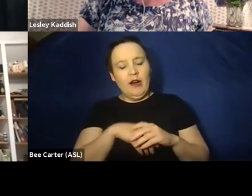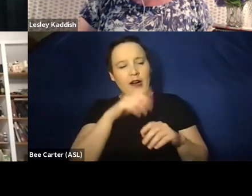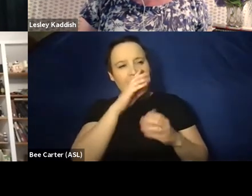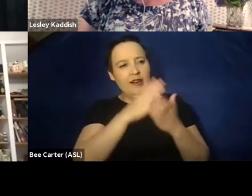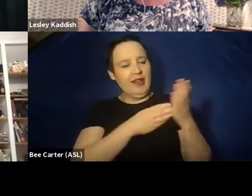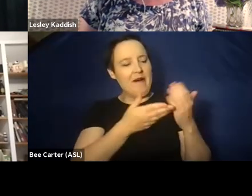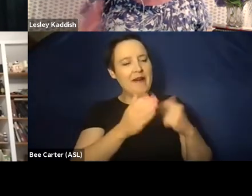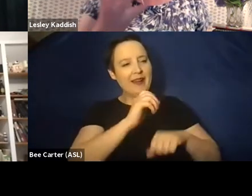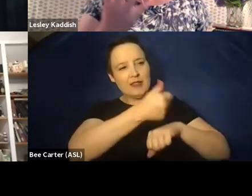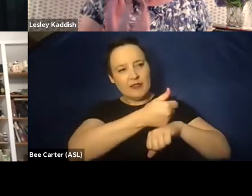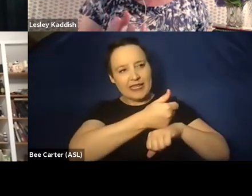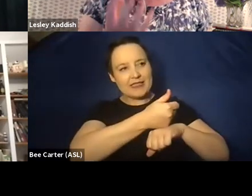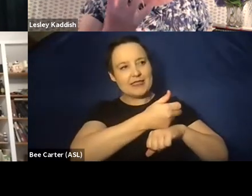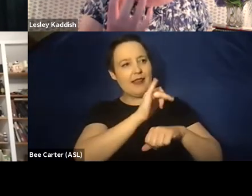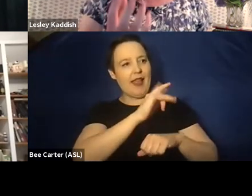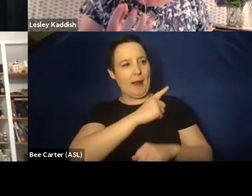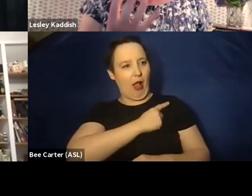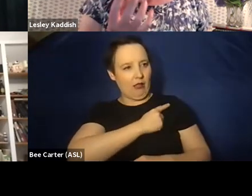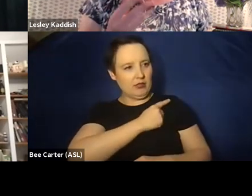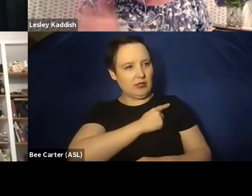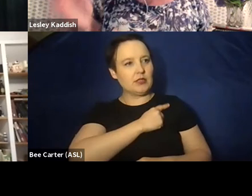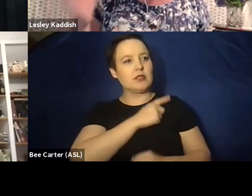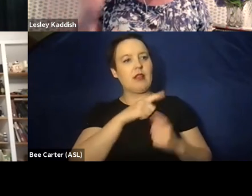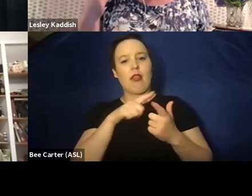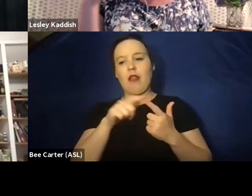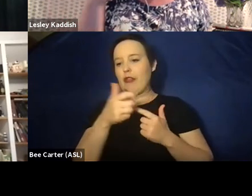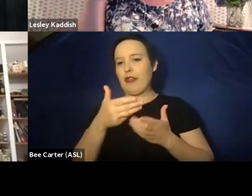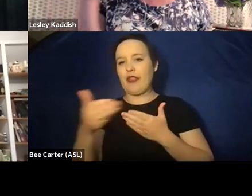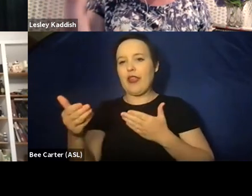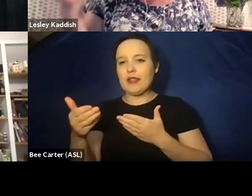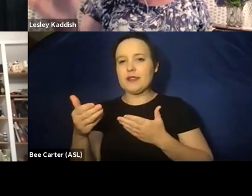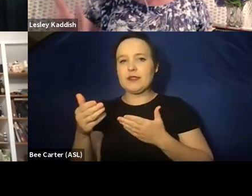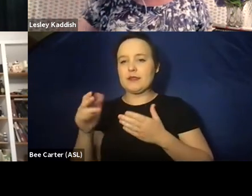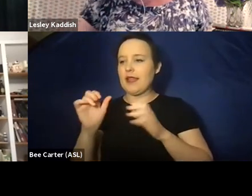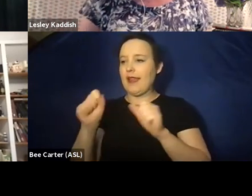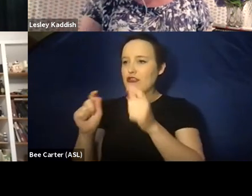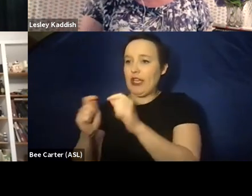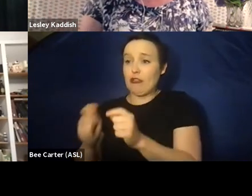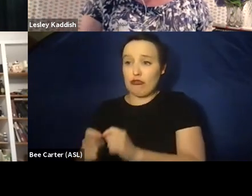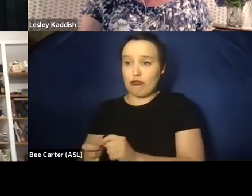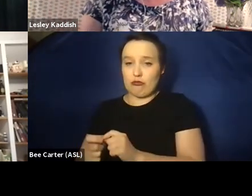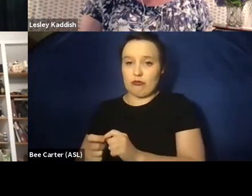something, a pulse, and then there's some other things that are sort of movable.